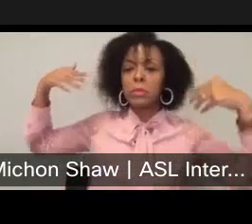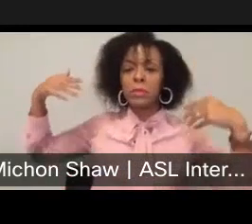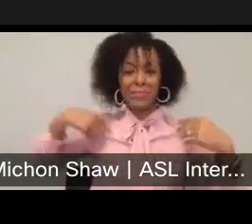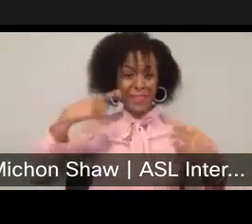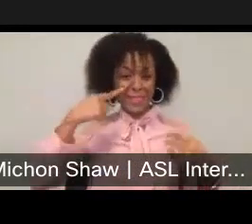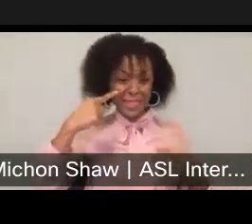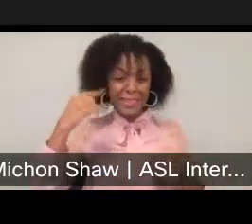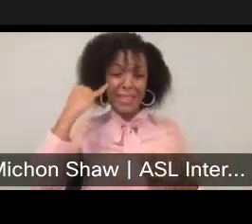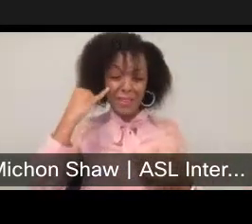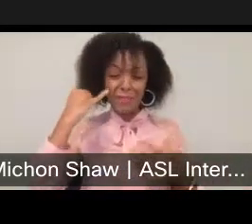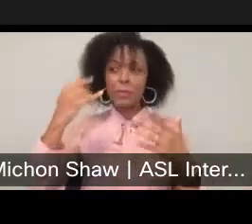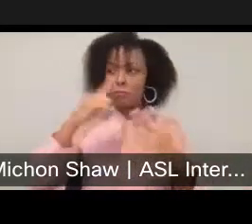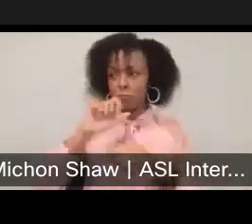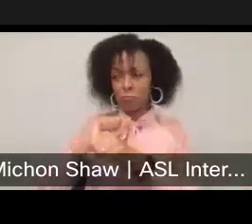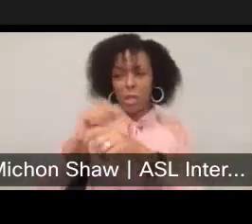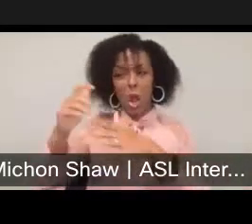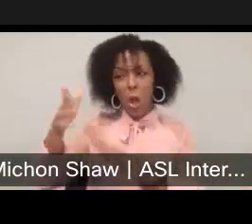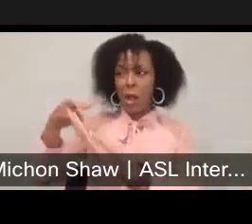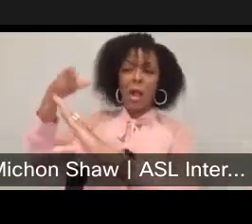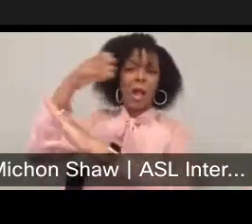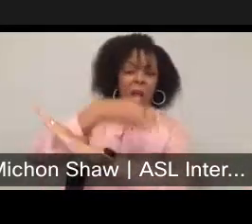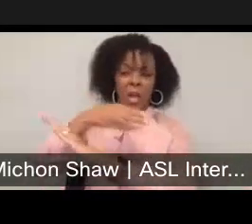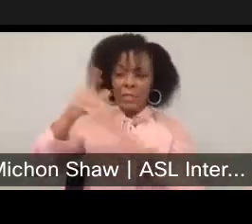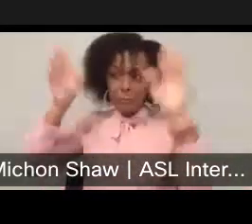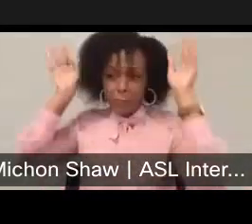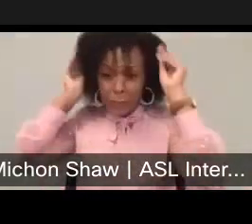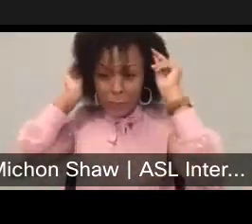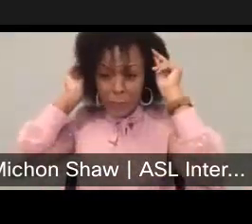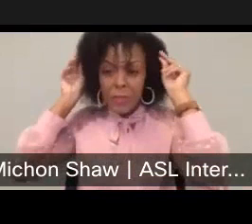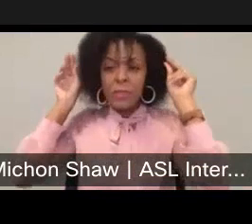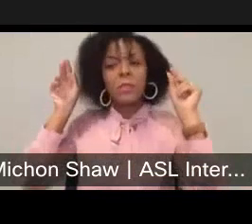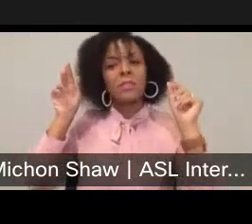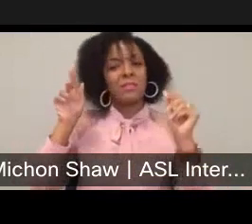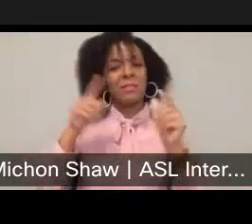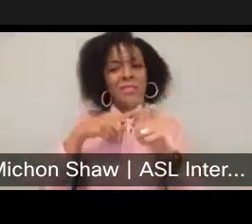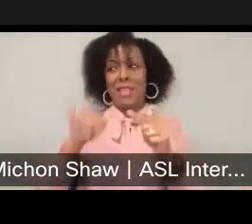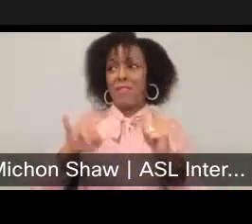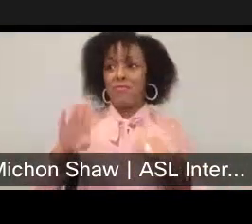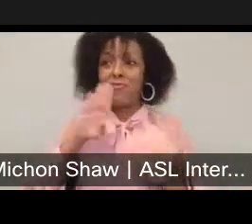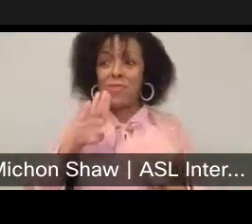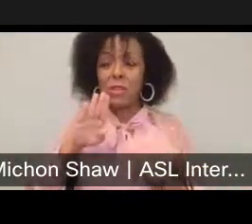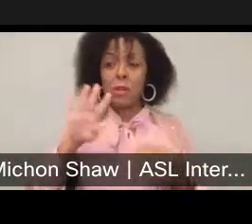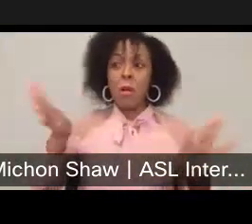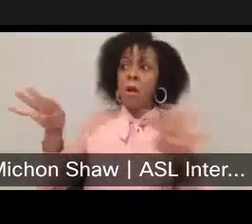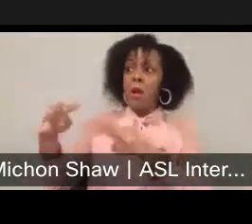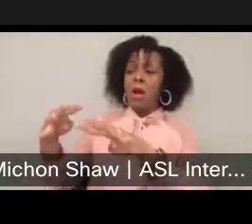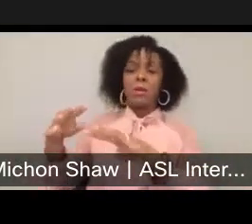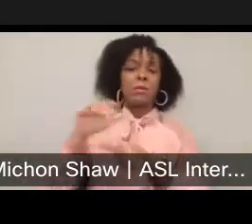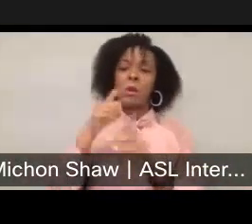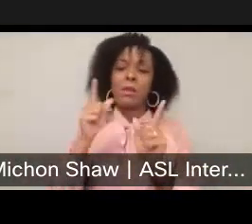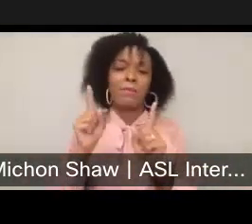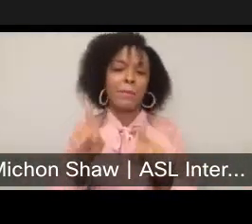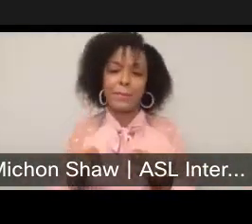frustration, all that humiliation, the national attention would not have come. I think that's one of those issues